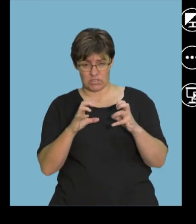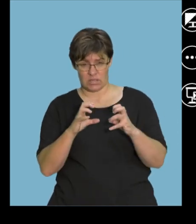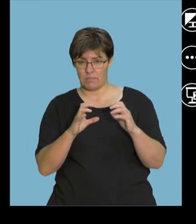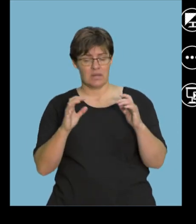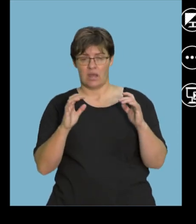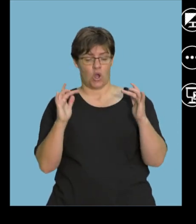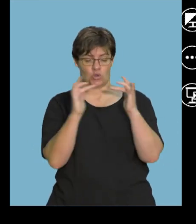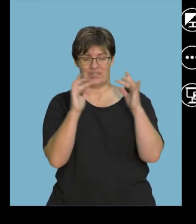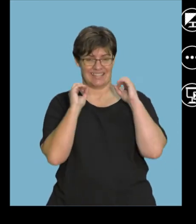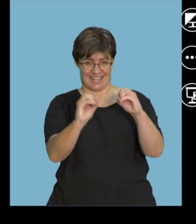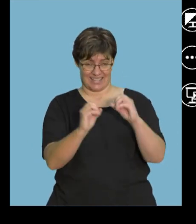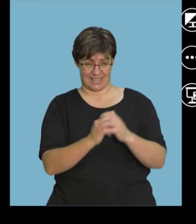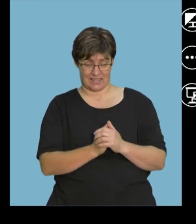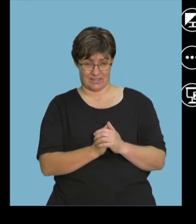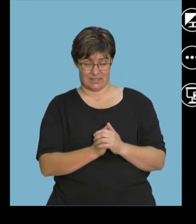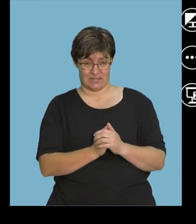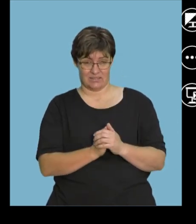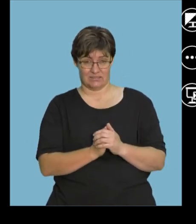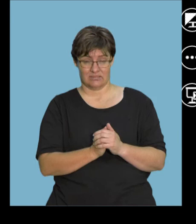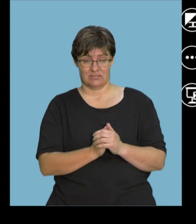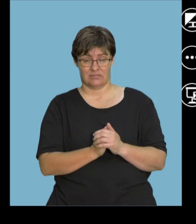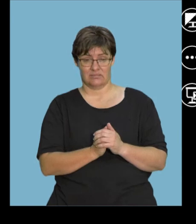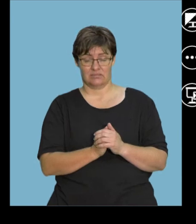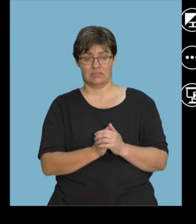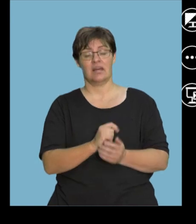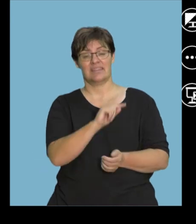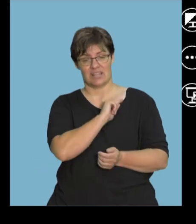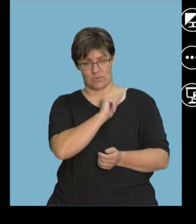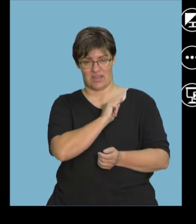a force on each other, they need not to be in contact with each other.